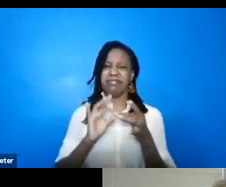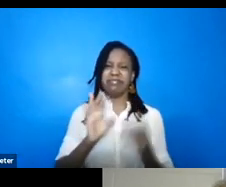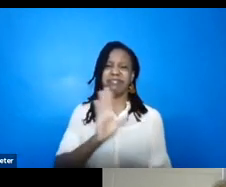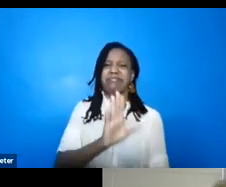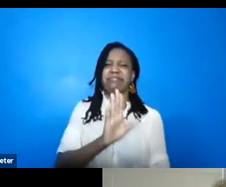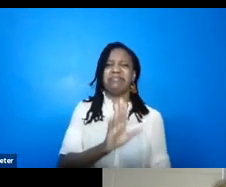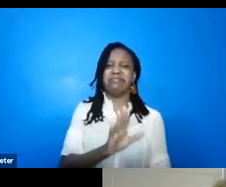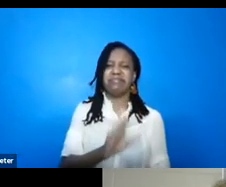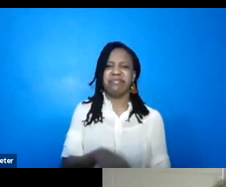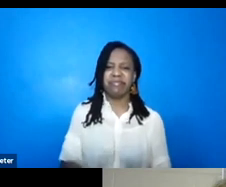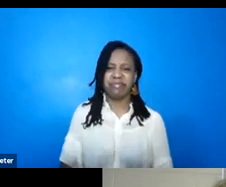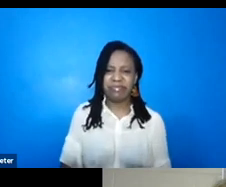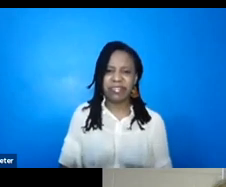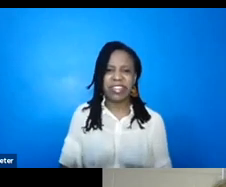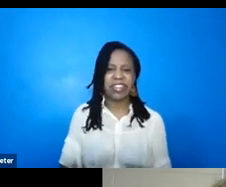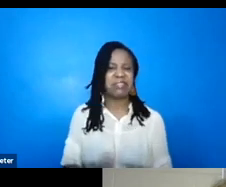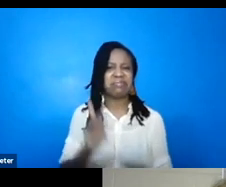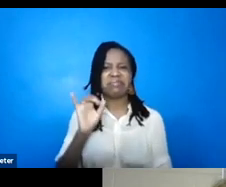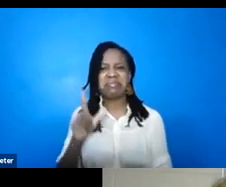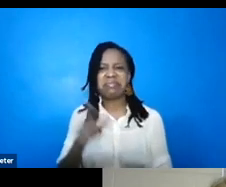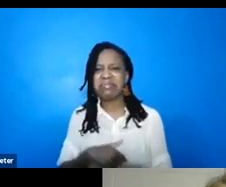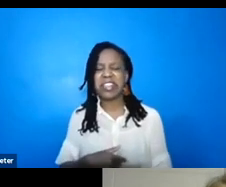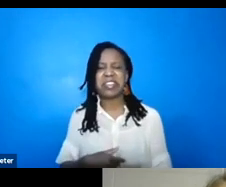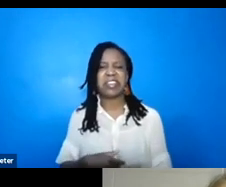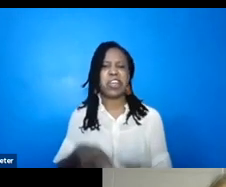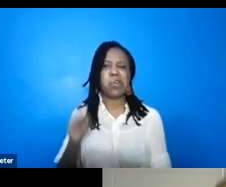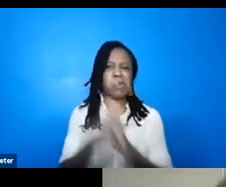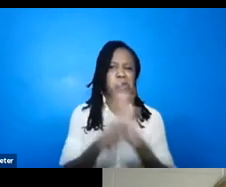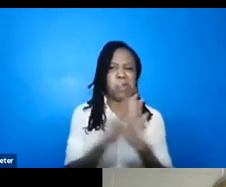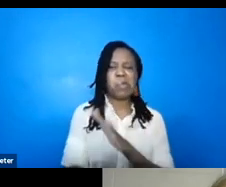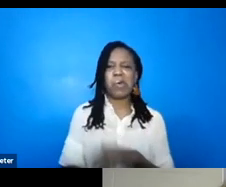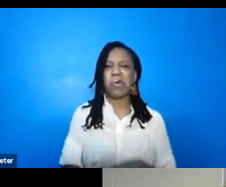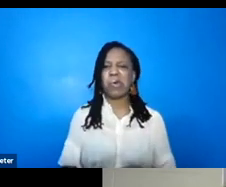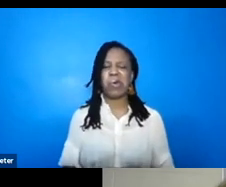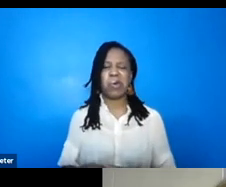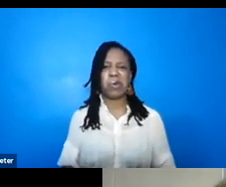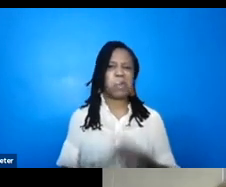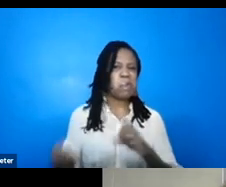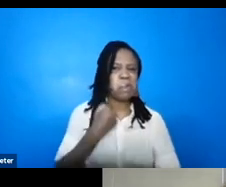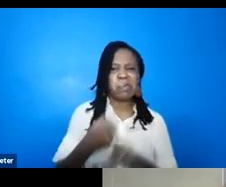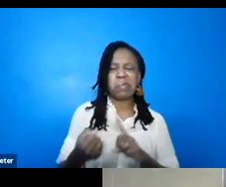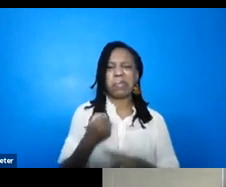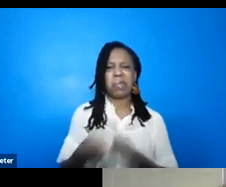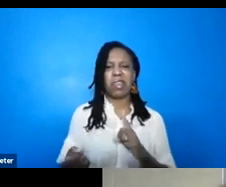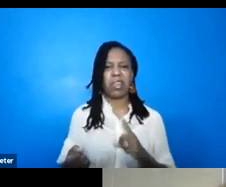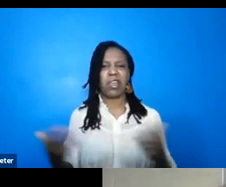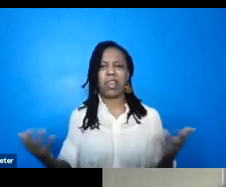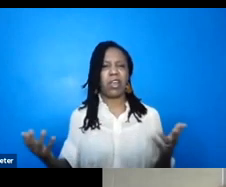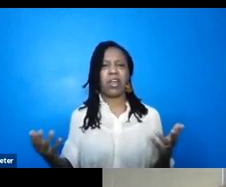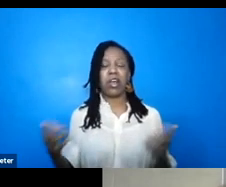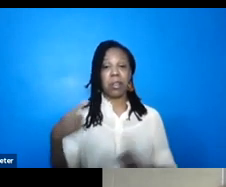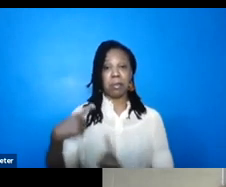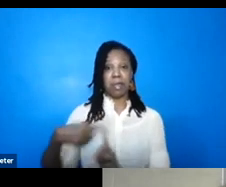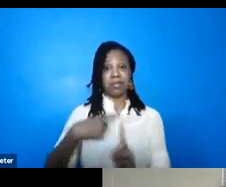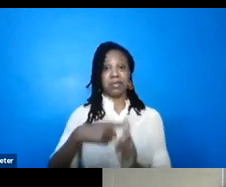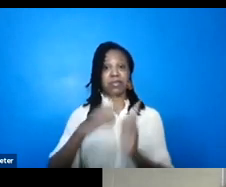and telling you about killing, murdering, beating people up, and never anything positive about giving you a positive attribution of manhood. And